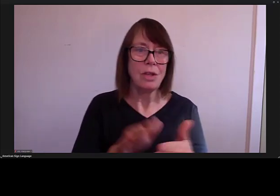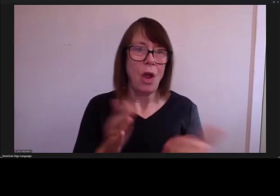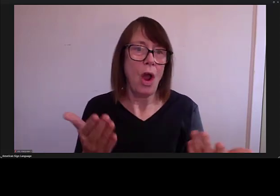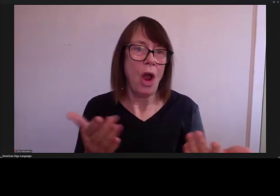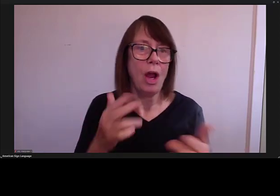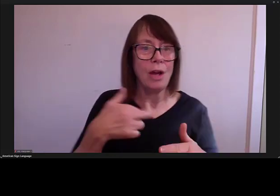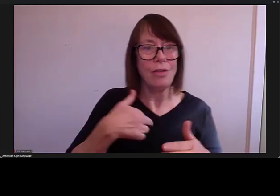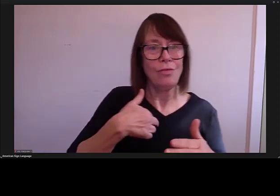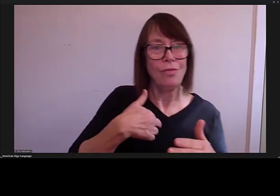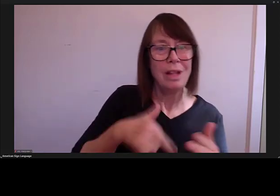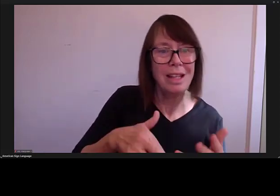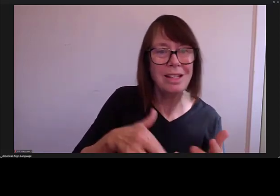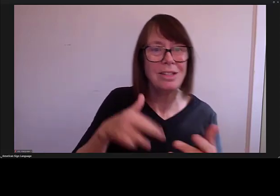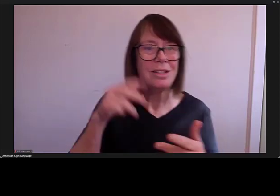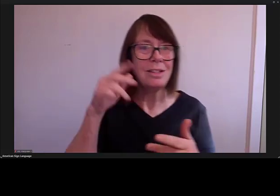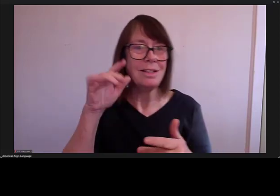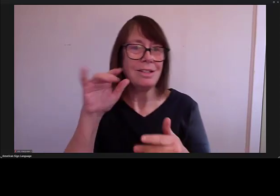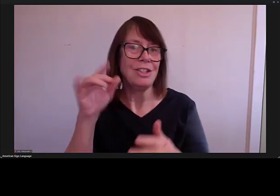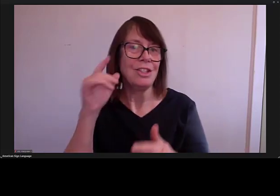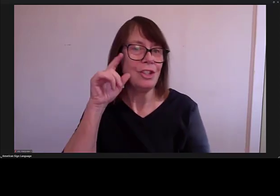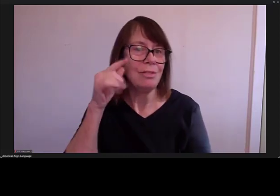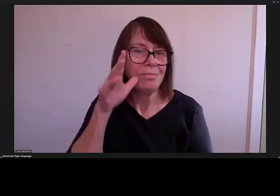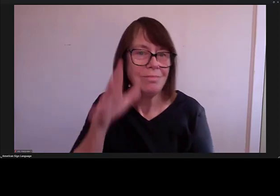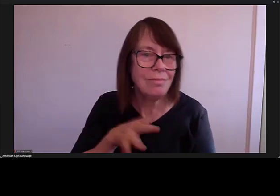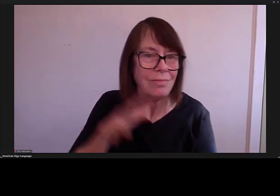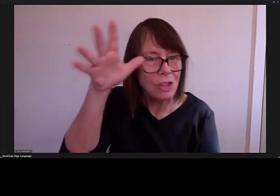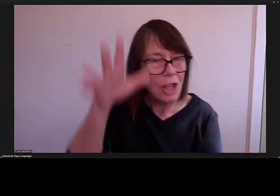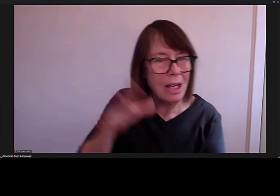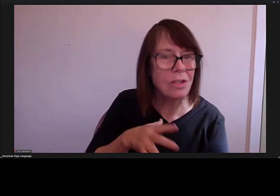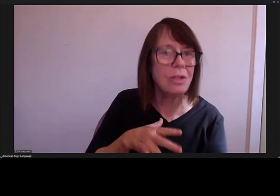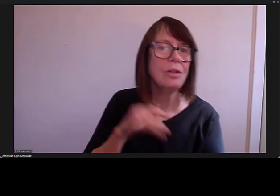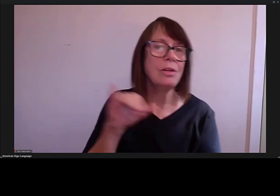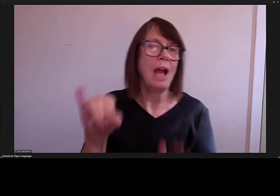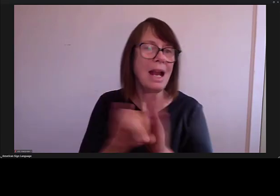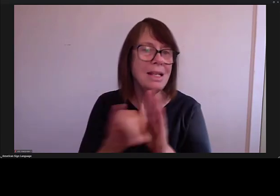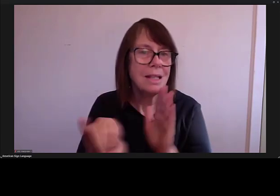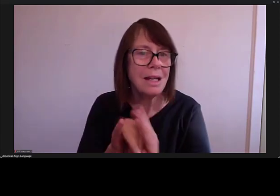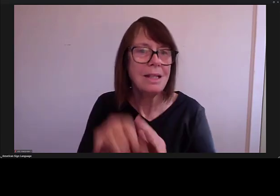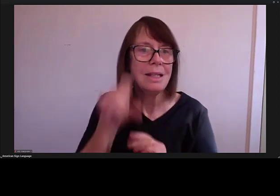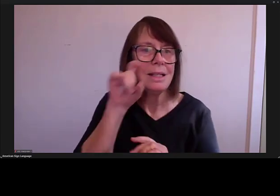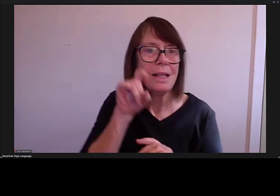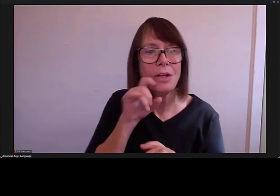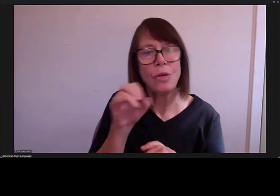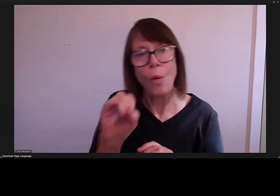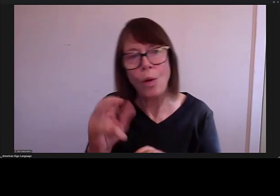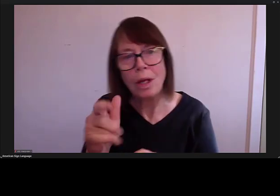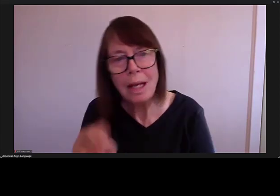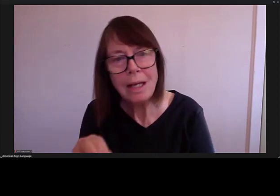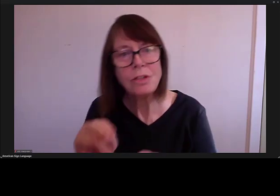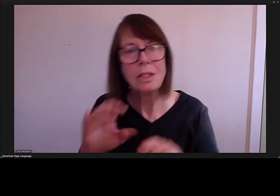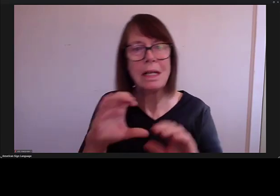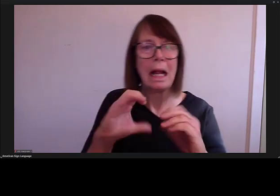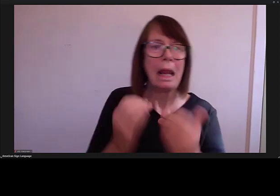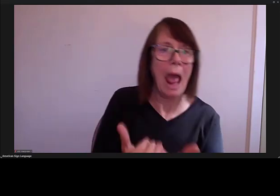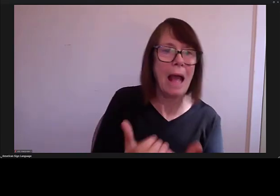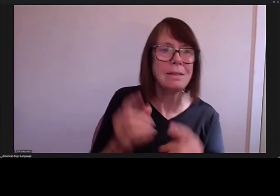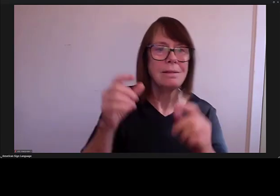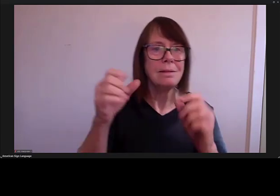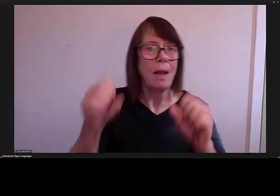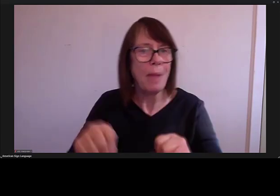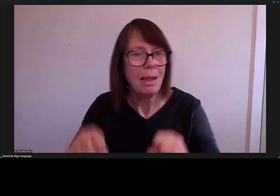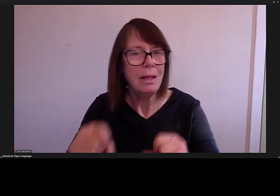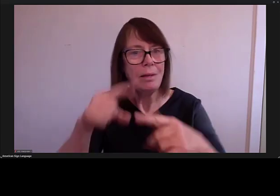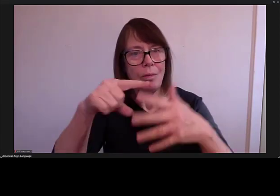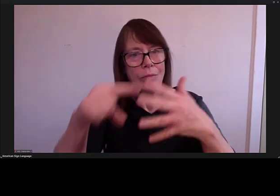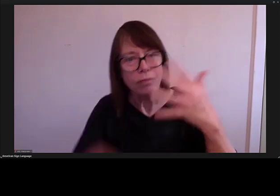religion, gender identity, gender expression, sexual orientation, ability, class. And in Canada, it's